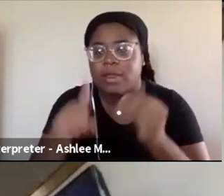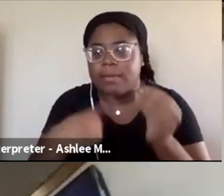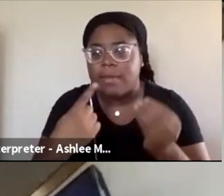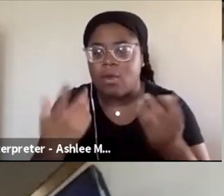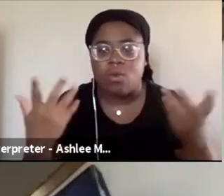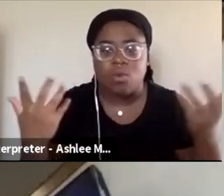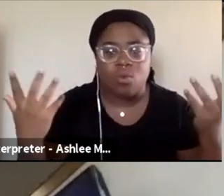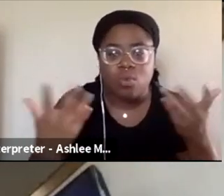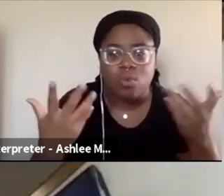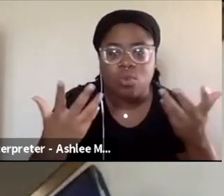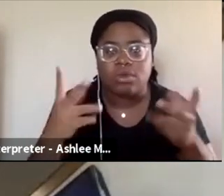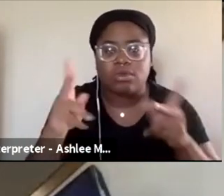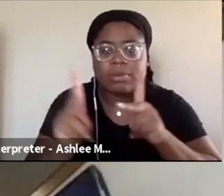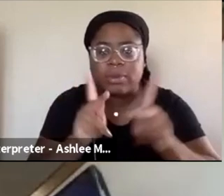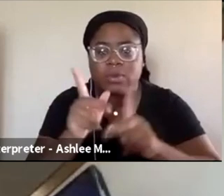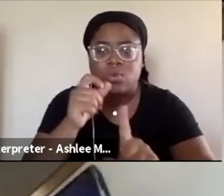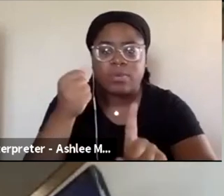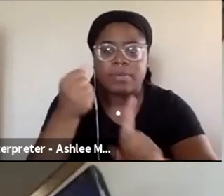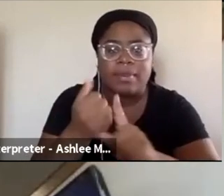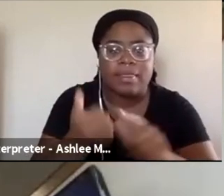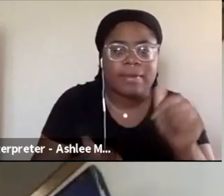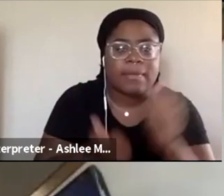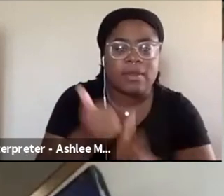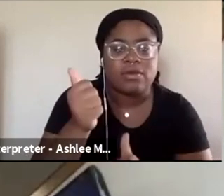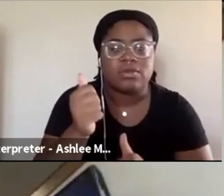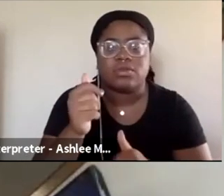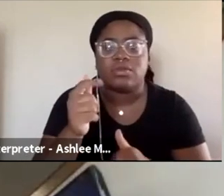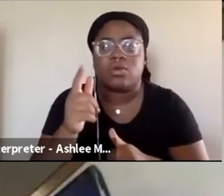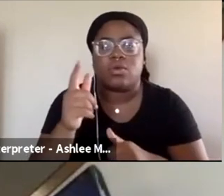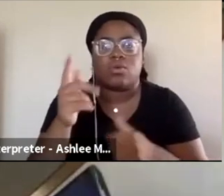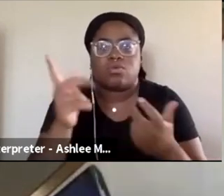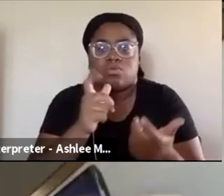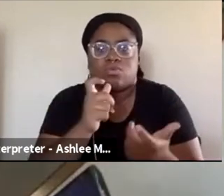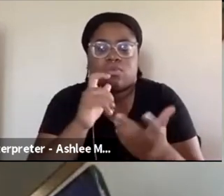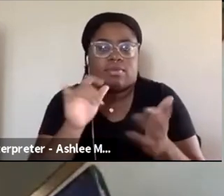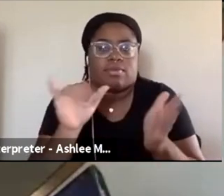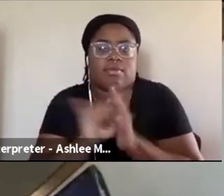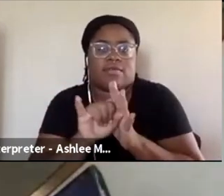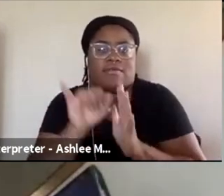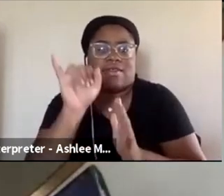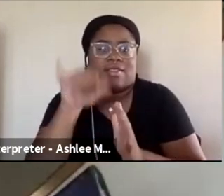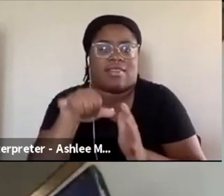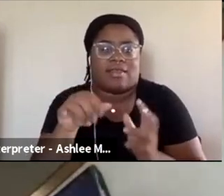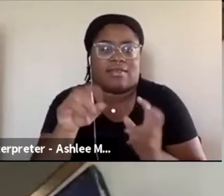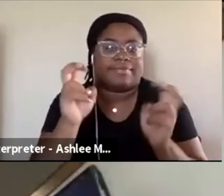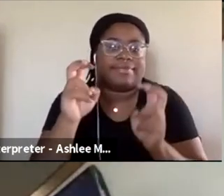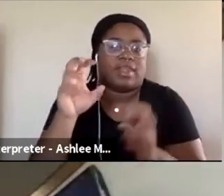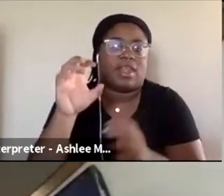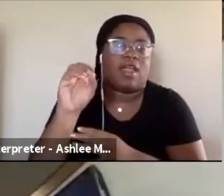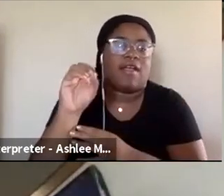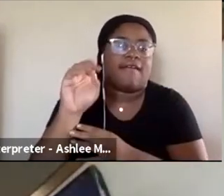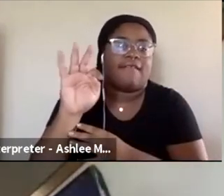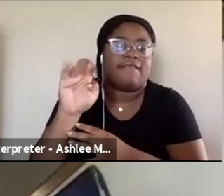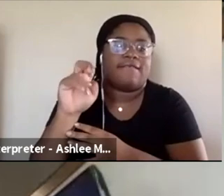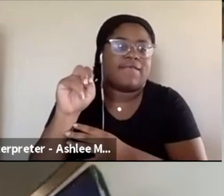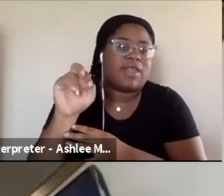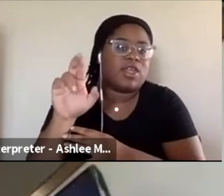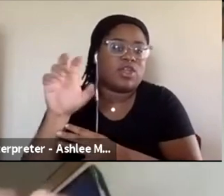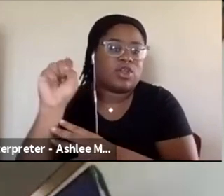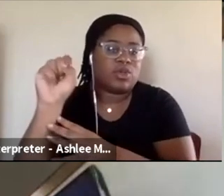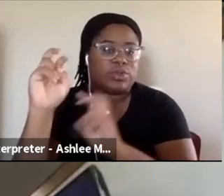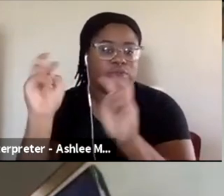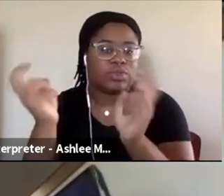you know, who are the folks like who were impacted the most and who are the folks like who you've identified as like the offenders. I don't want to, I'm sorry to use like that, that carceral term.